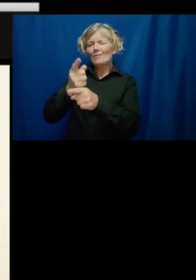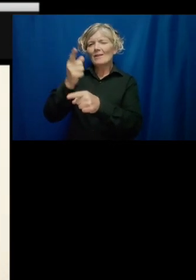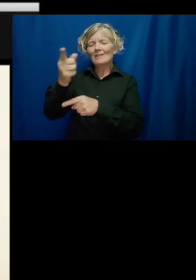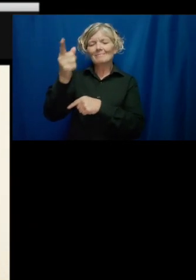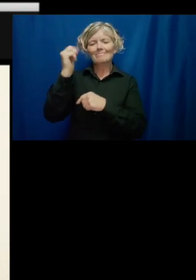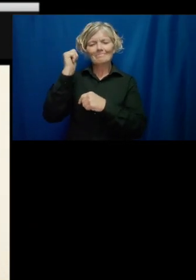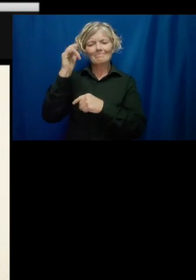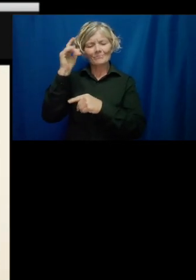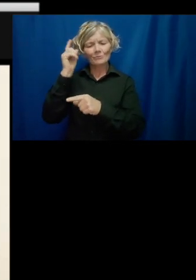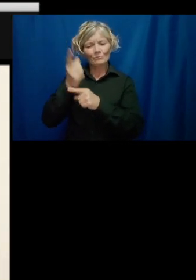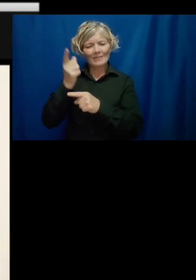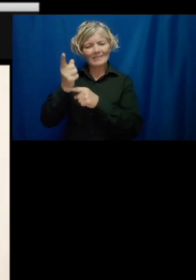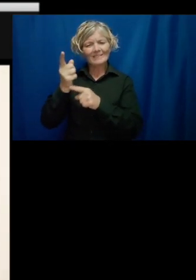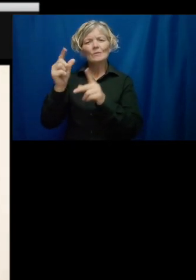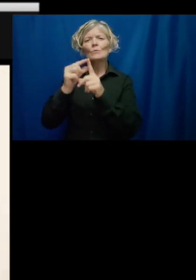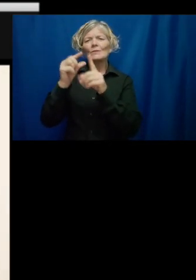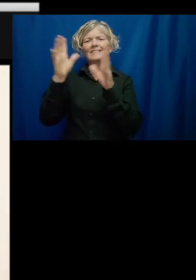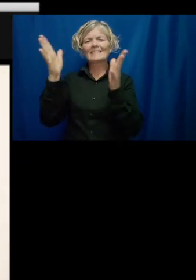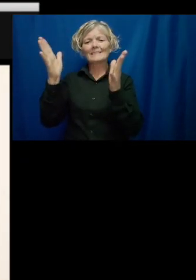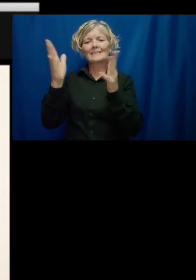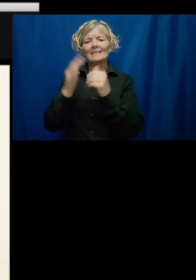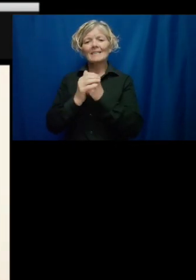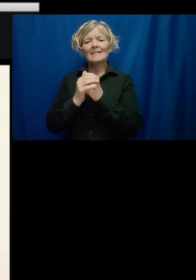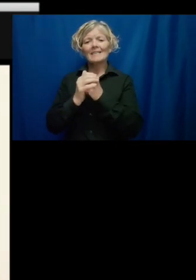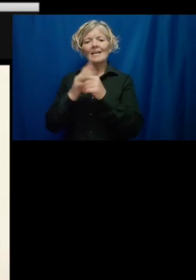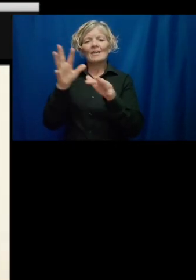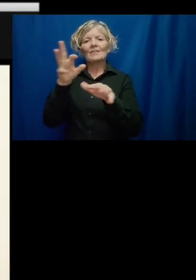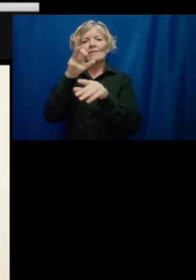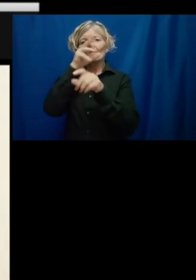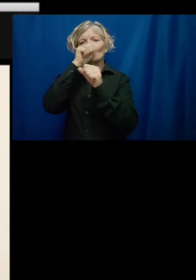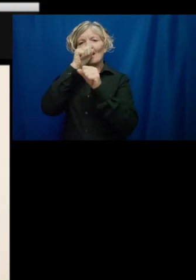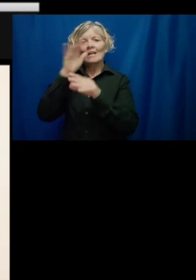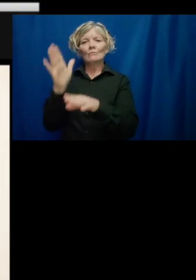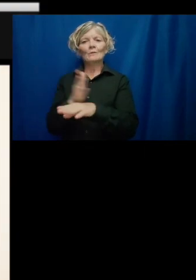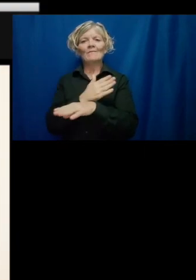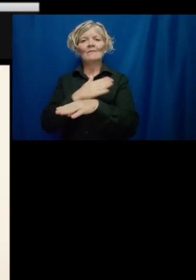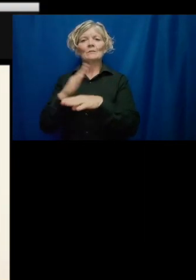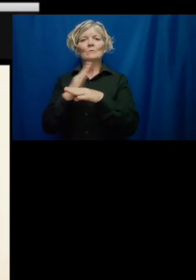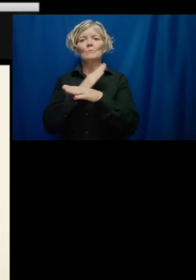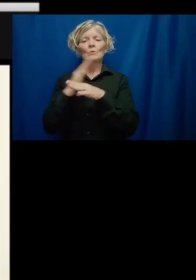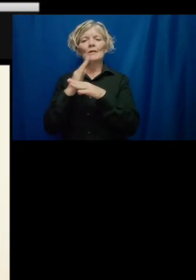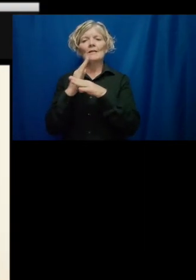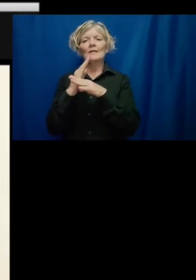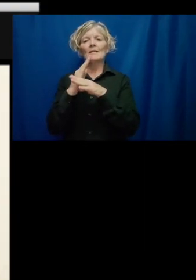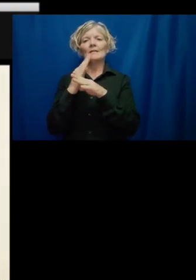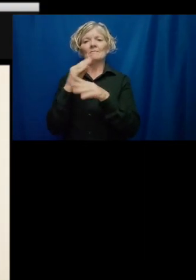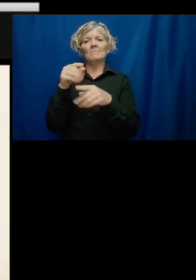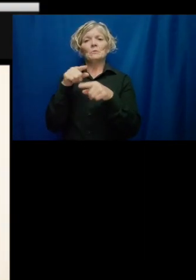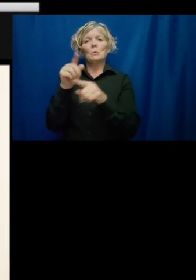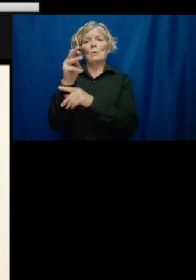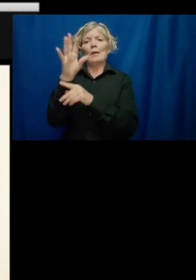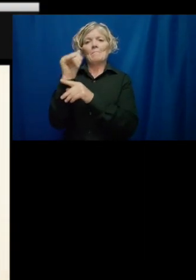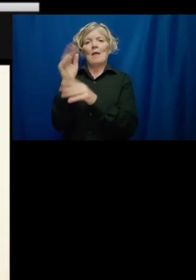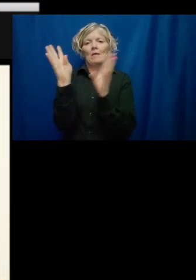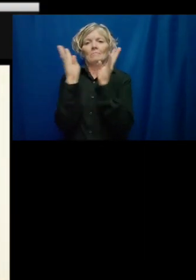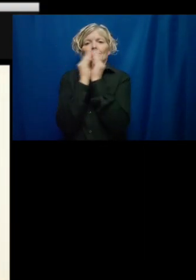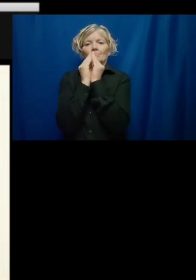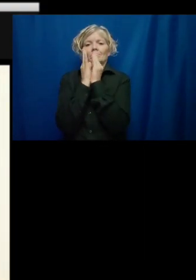Yes. Right. It goes, in fragrant spring, the flowers of May throw all their sheltering folds